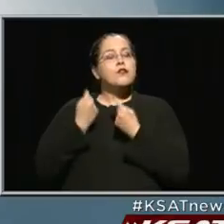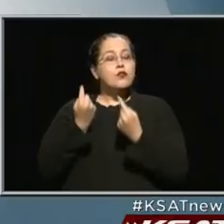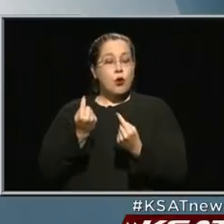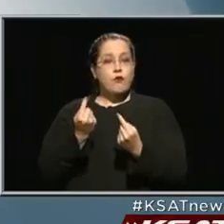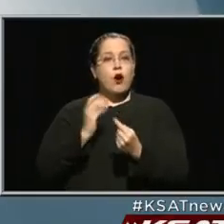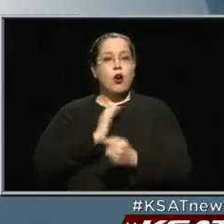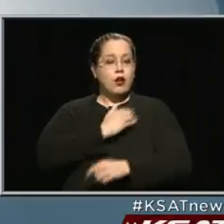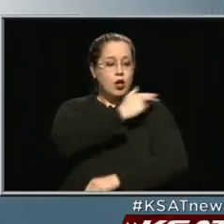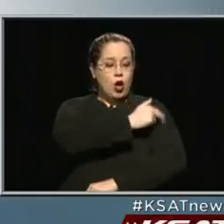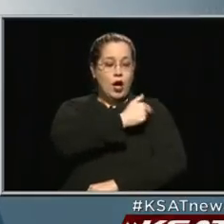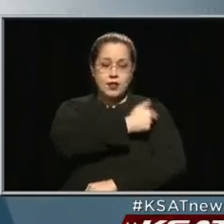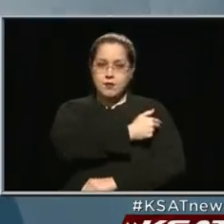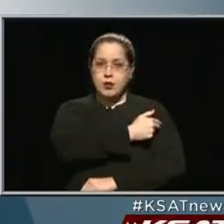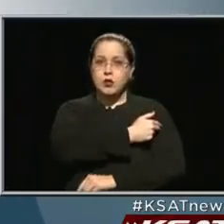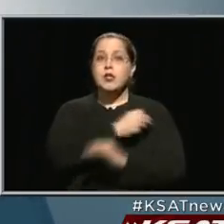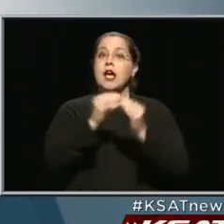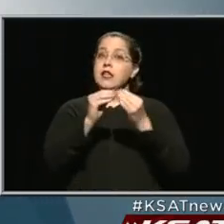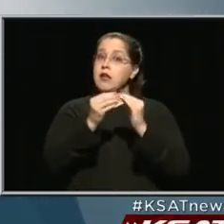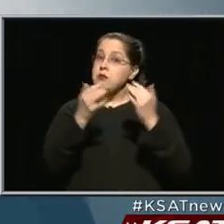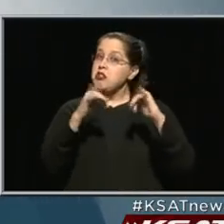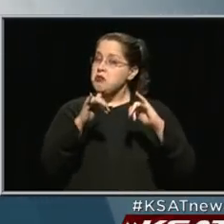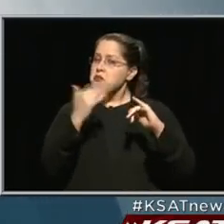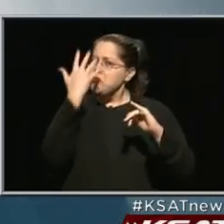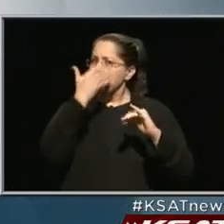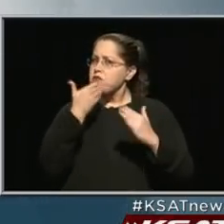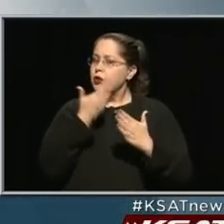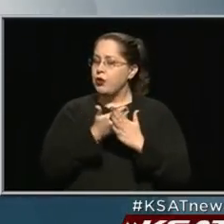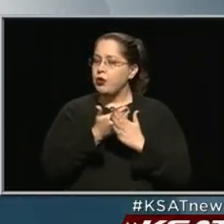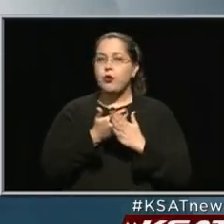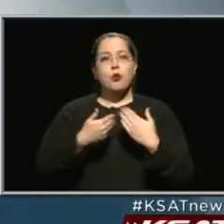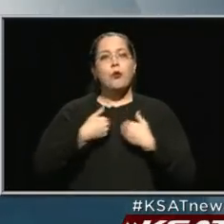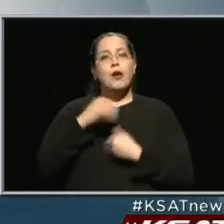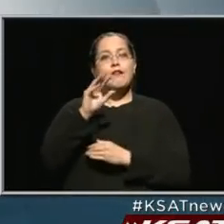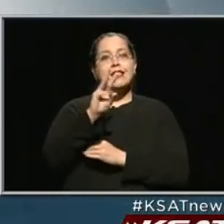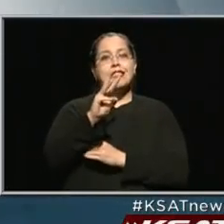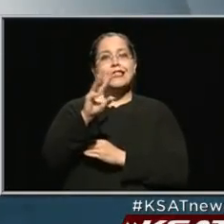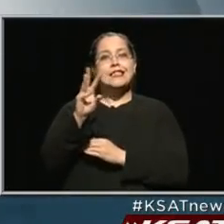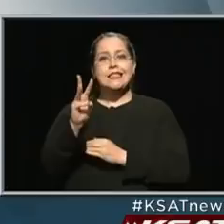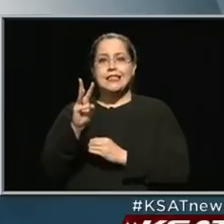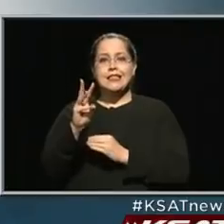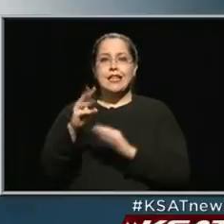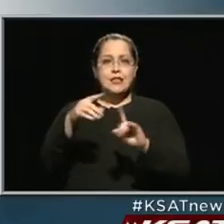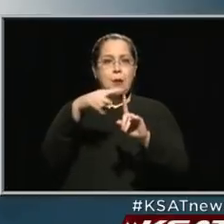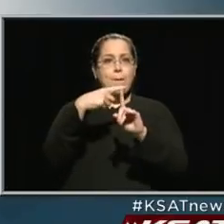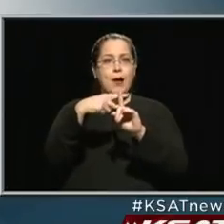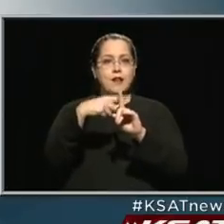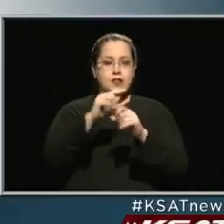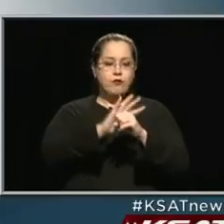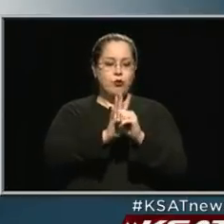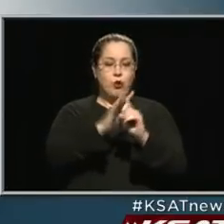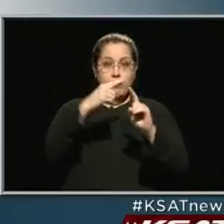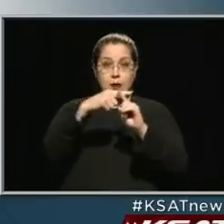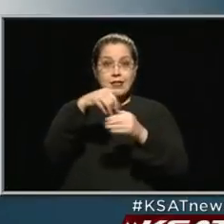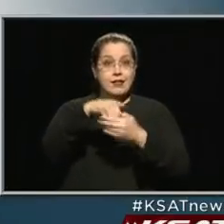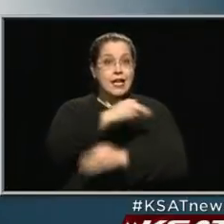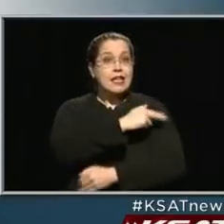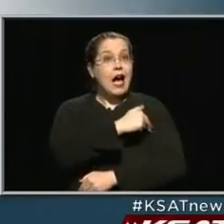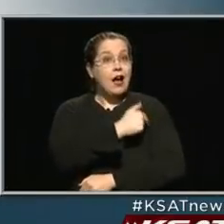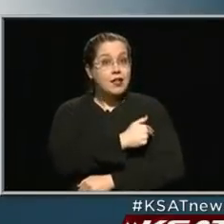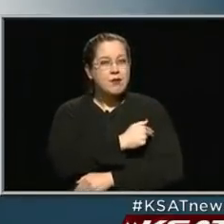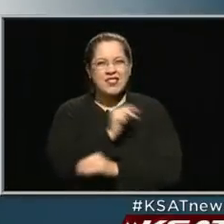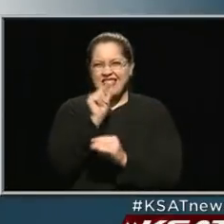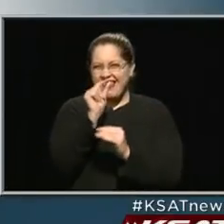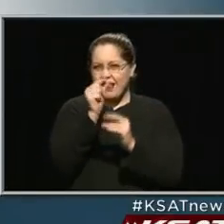in our hospitals, the numbers continue to look good. We have 66 COVID-positive patients in the hospital. That has a little bit